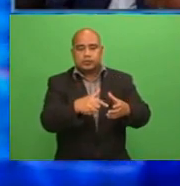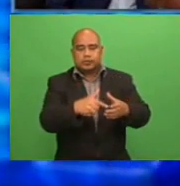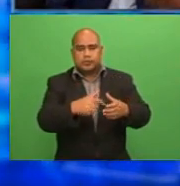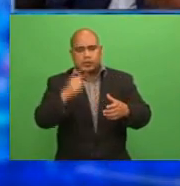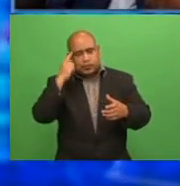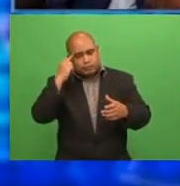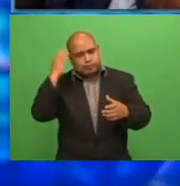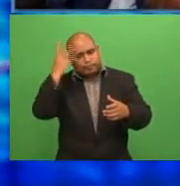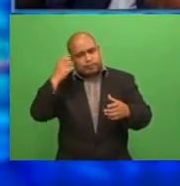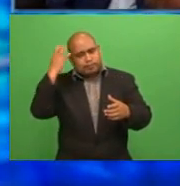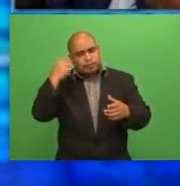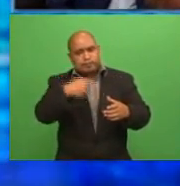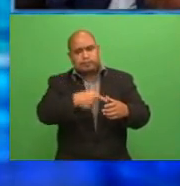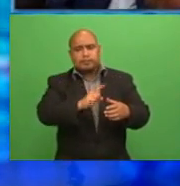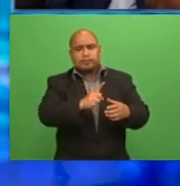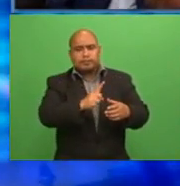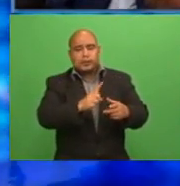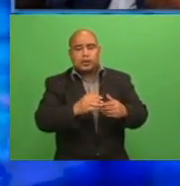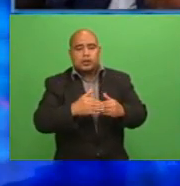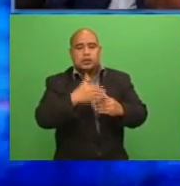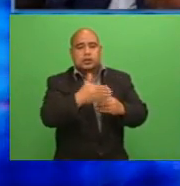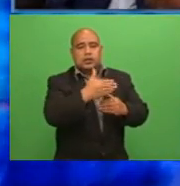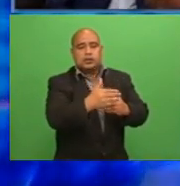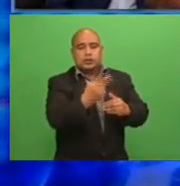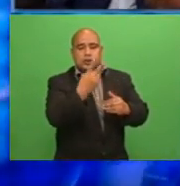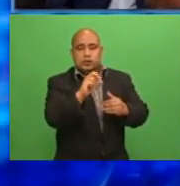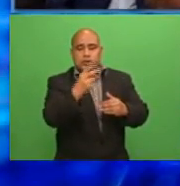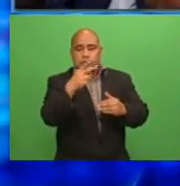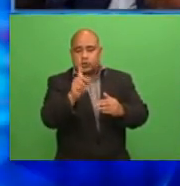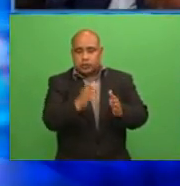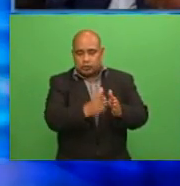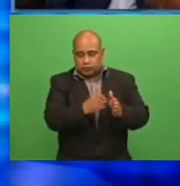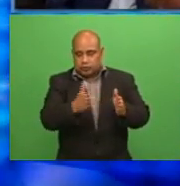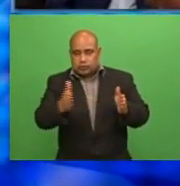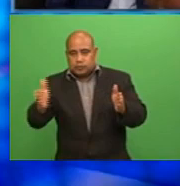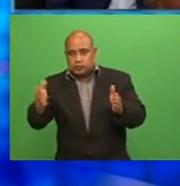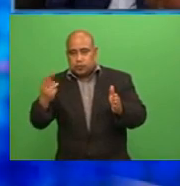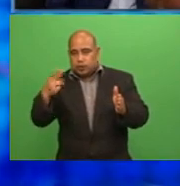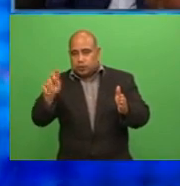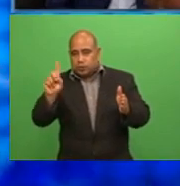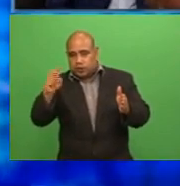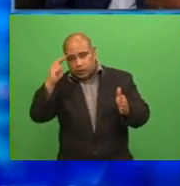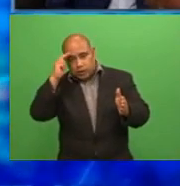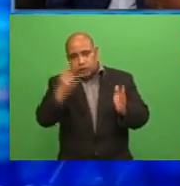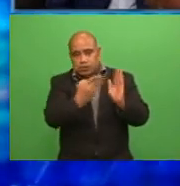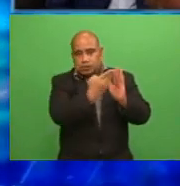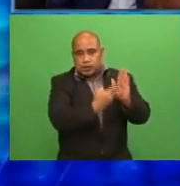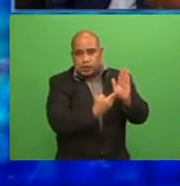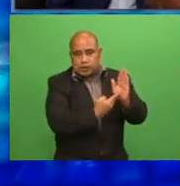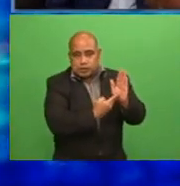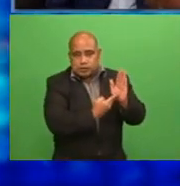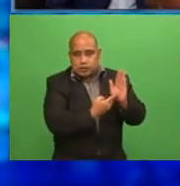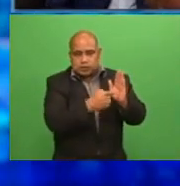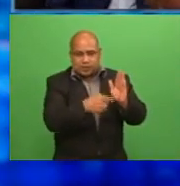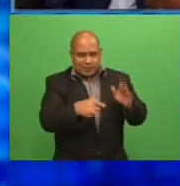budget. Minister Fayaz Quair says this budget will be unlike any in the past, since COVID-19 has drastically changed the landscape in the